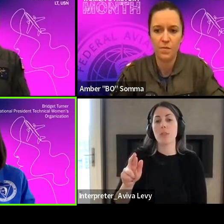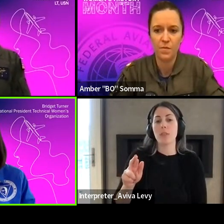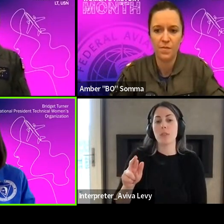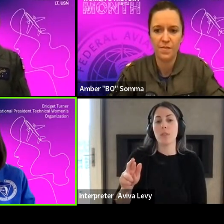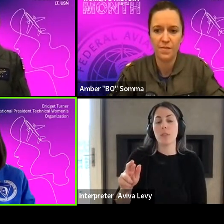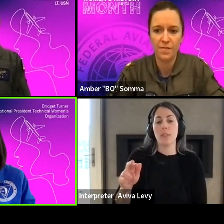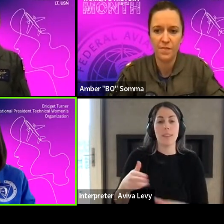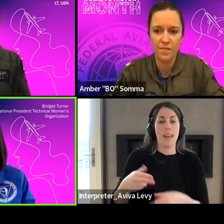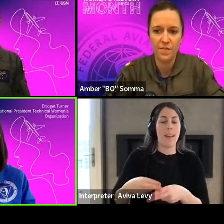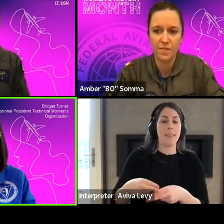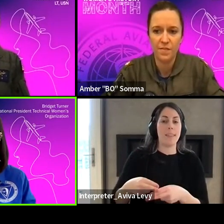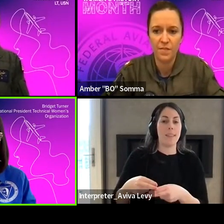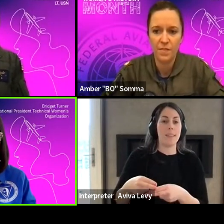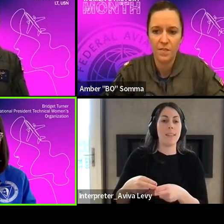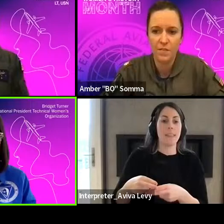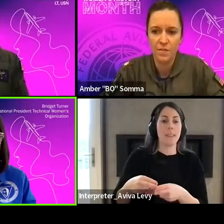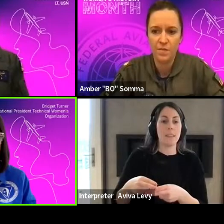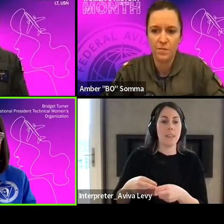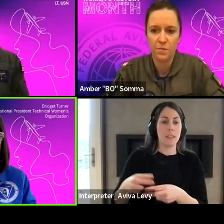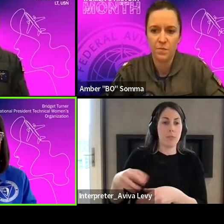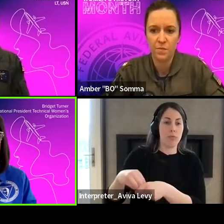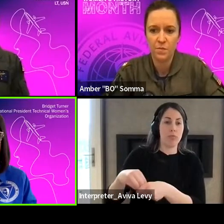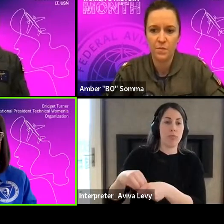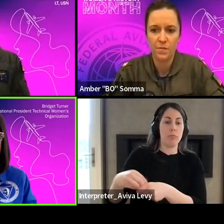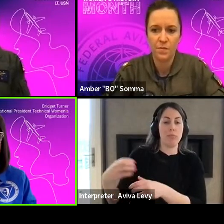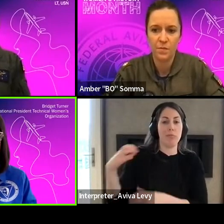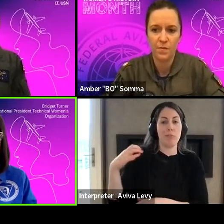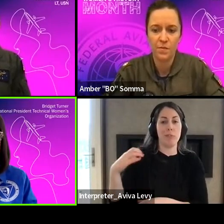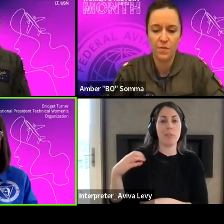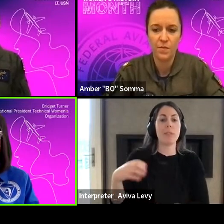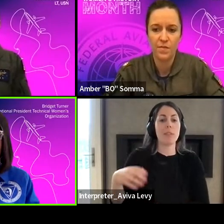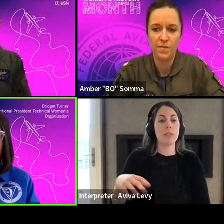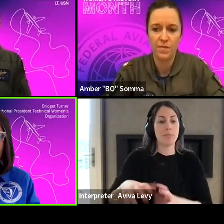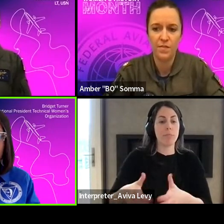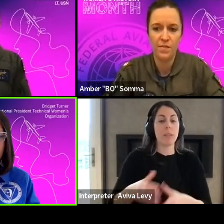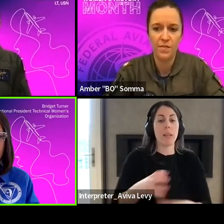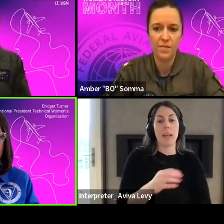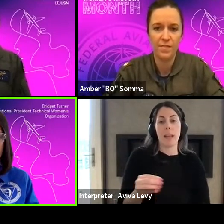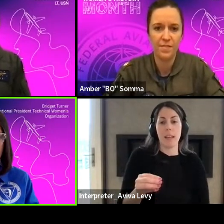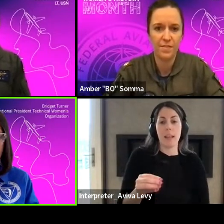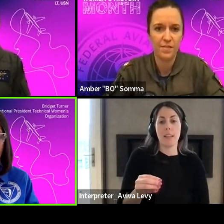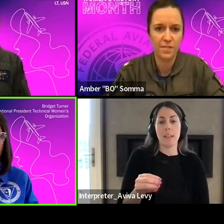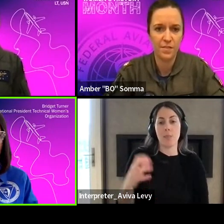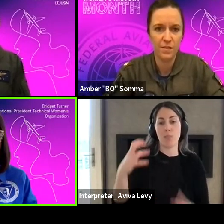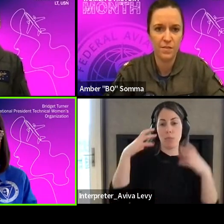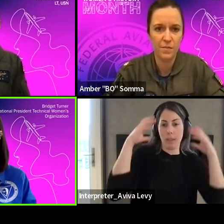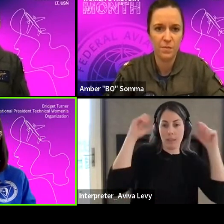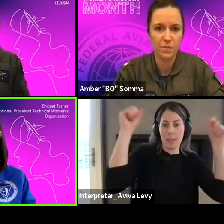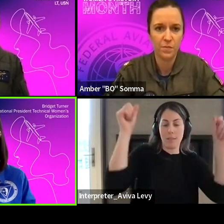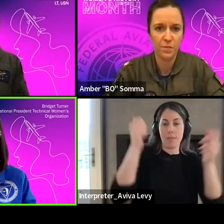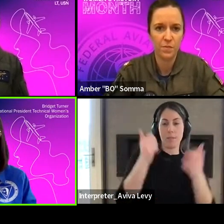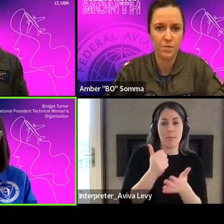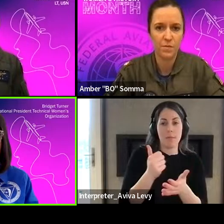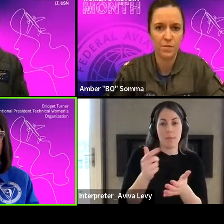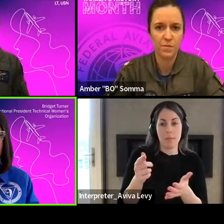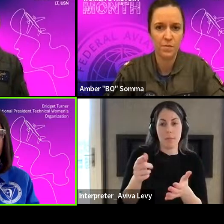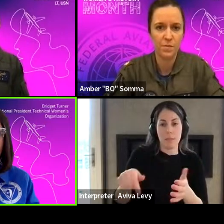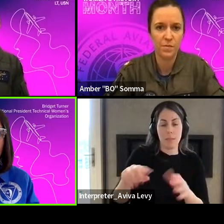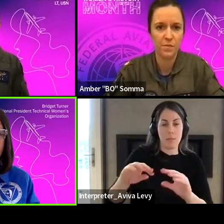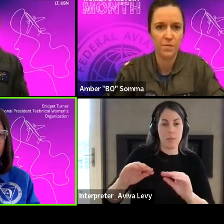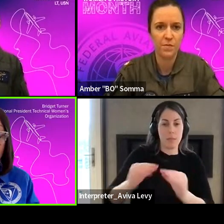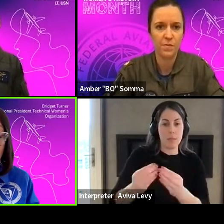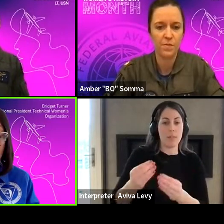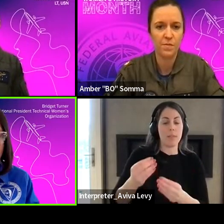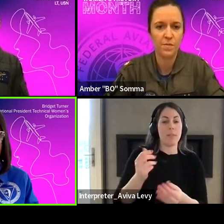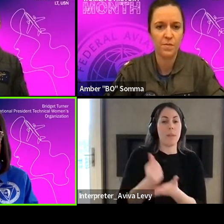JATOC and the Professional Women's Controllers president for kicking us off today. I will also want to express my thanks to each